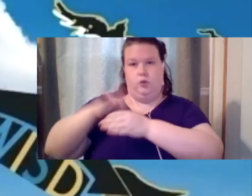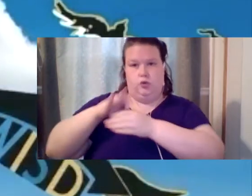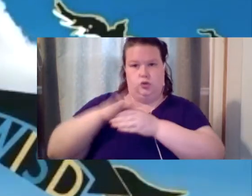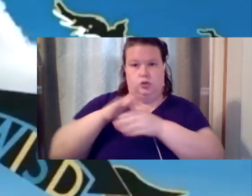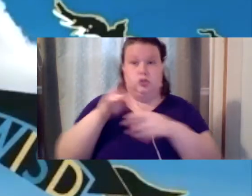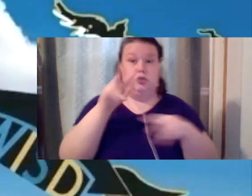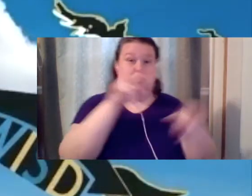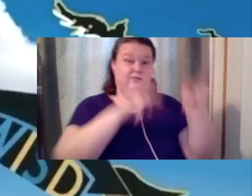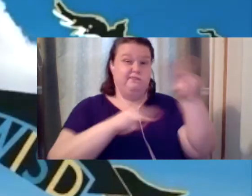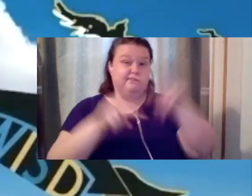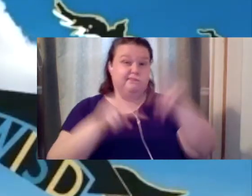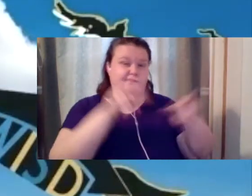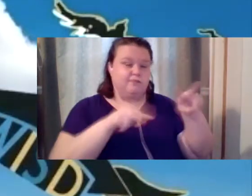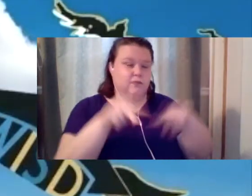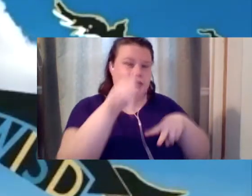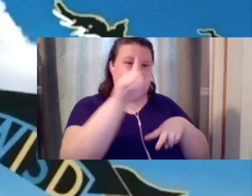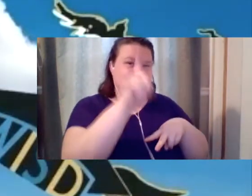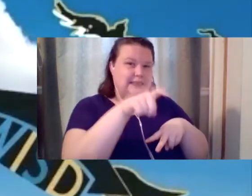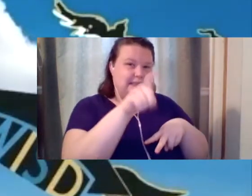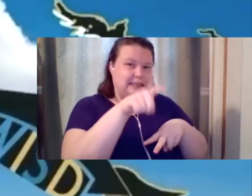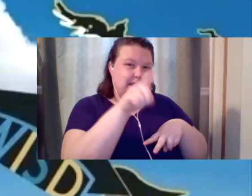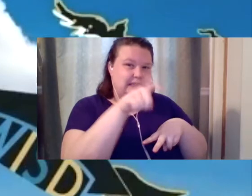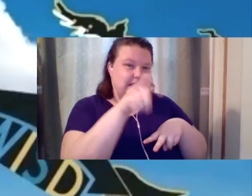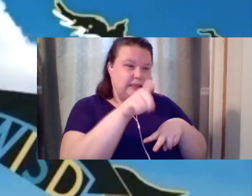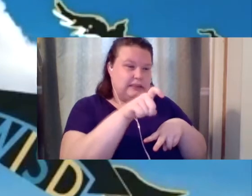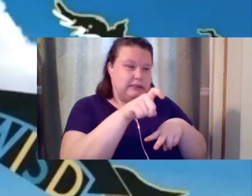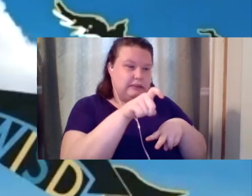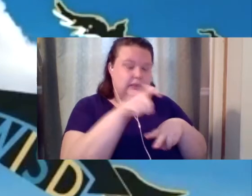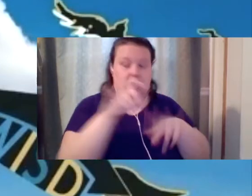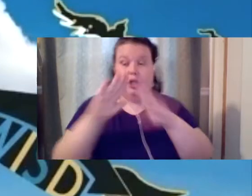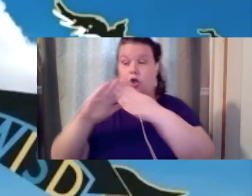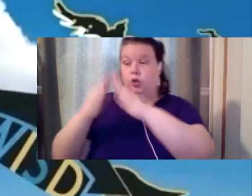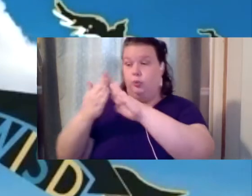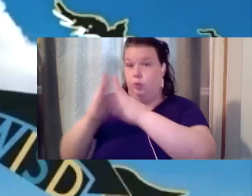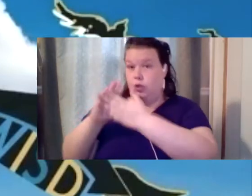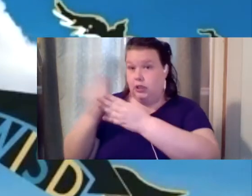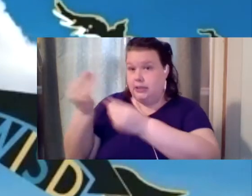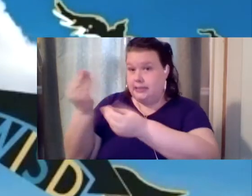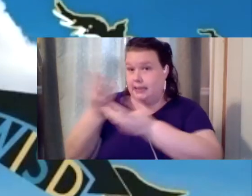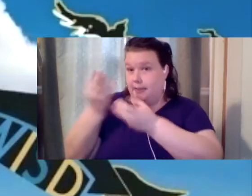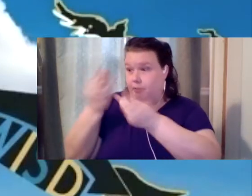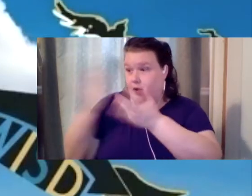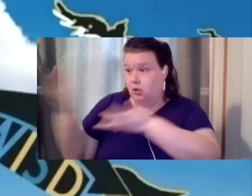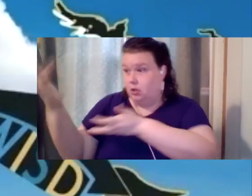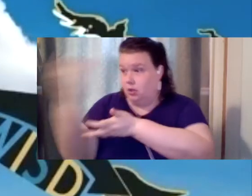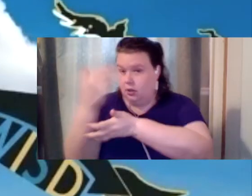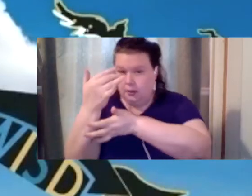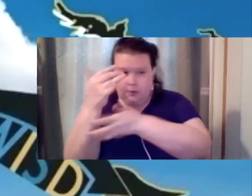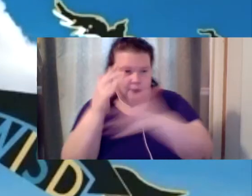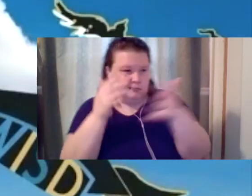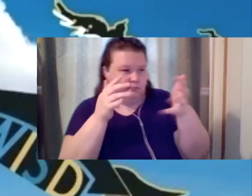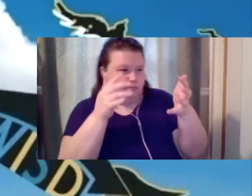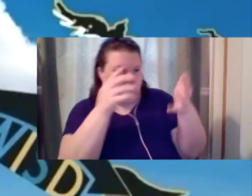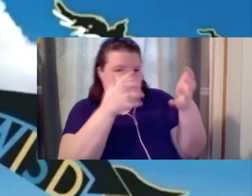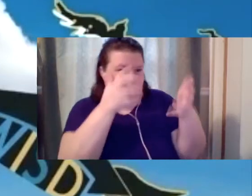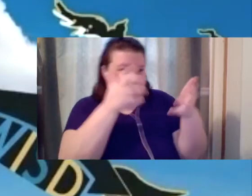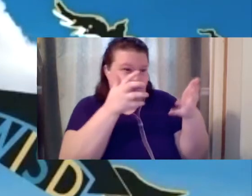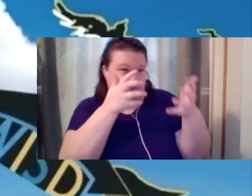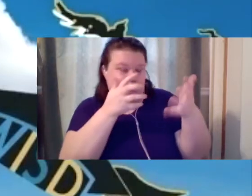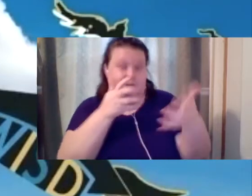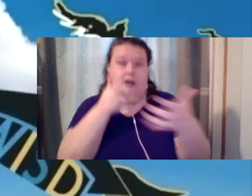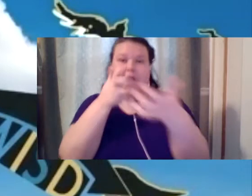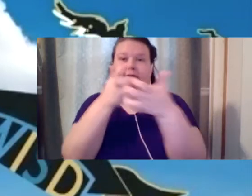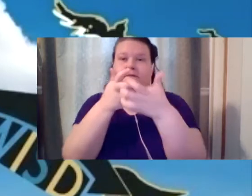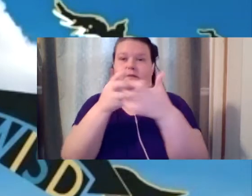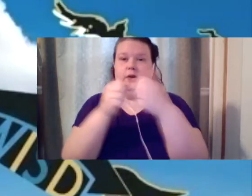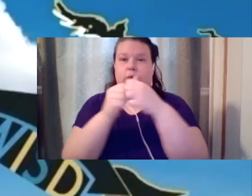that within the context of the community's input, gathering up the input and fitting that within our bonding capacity, whether